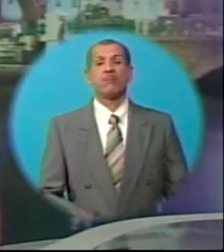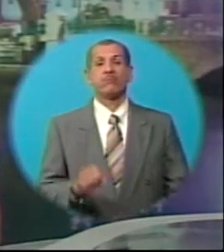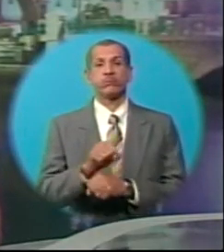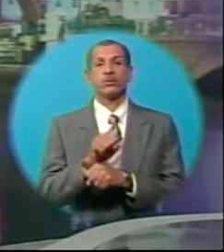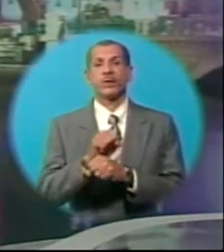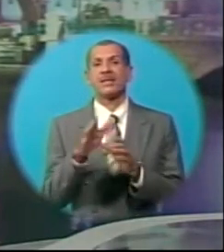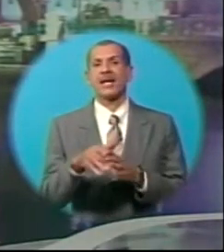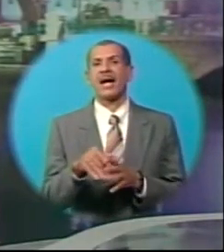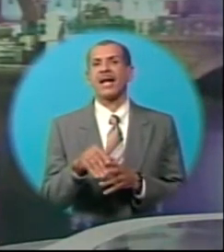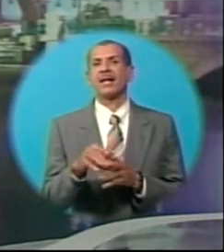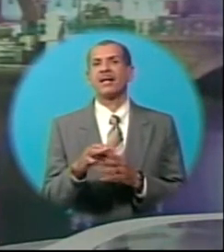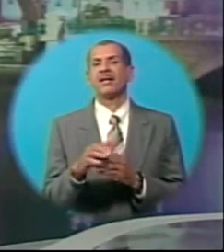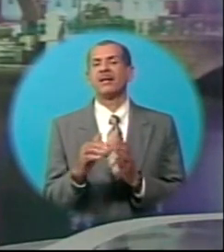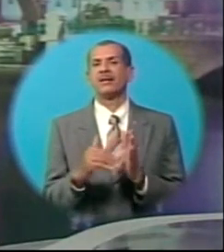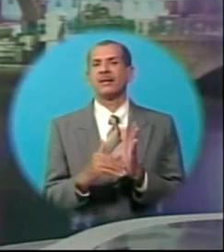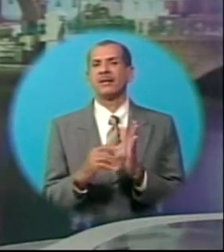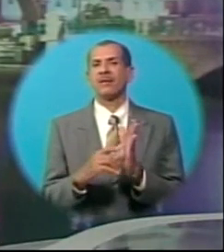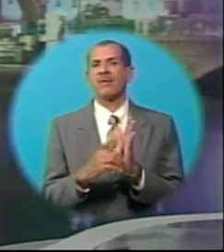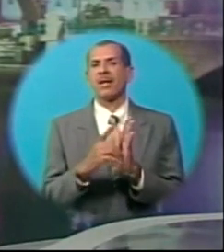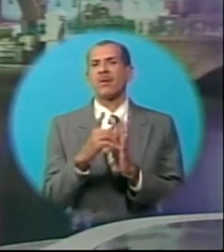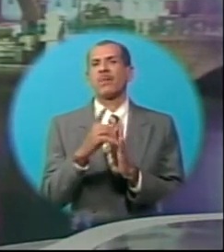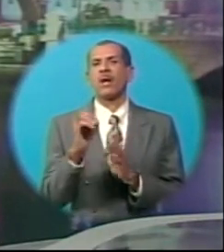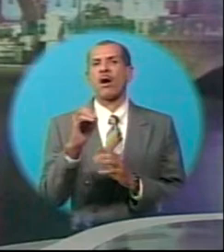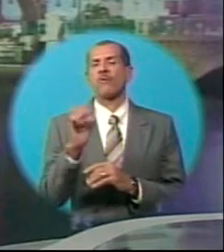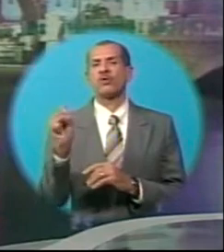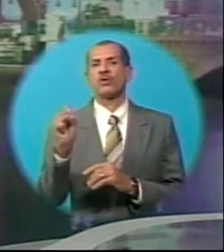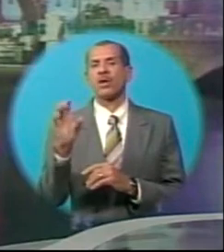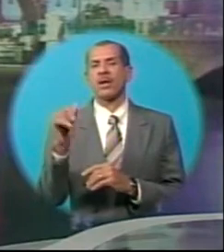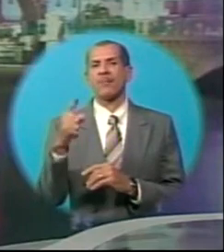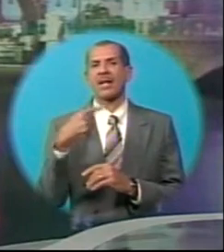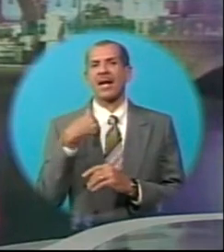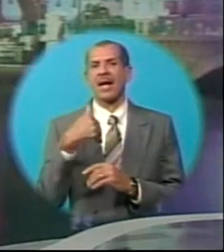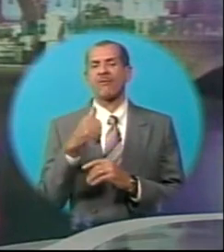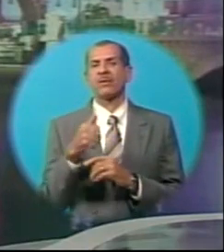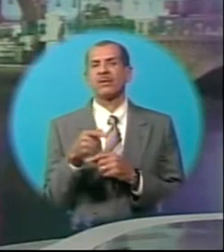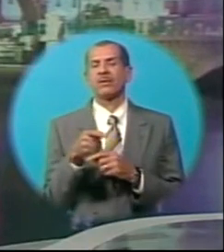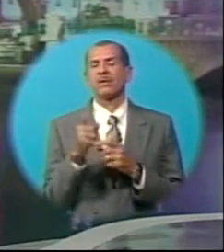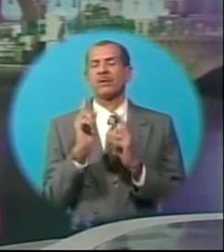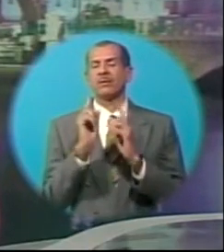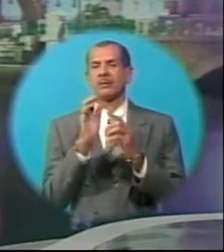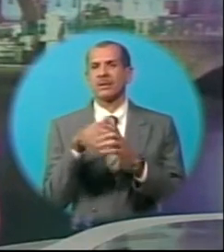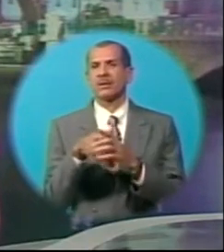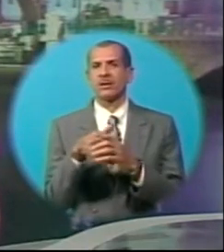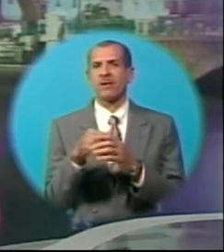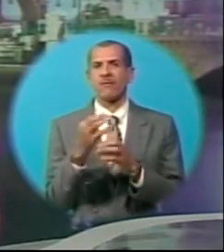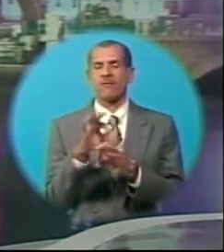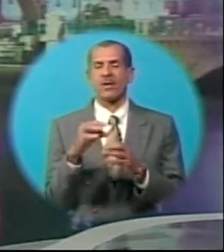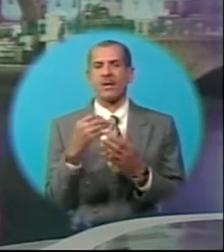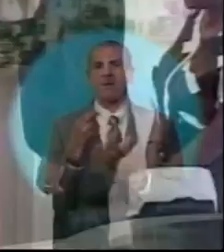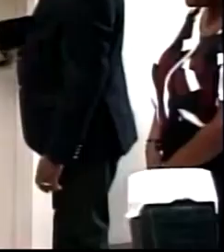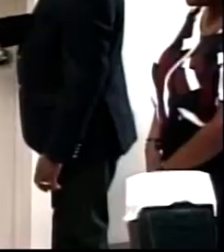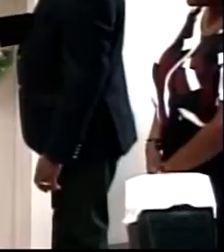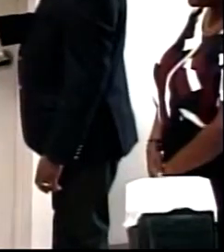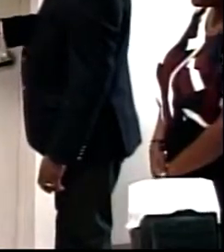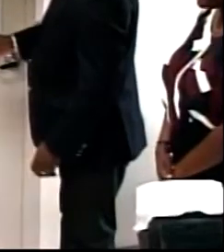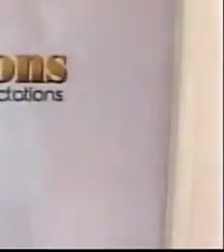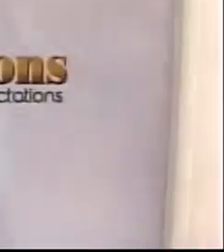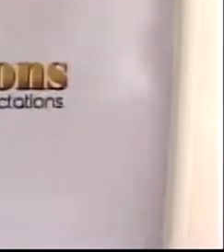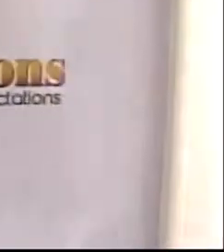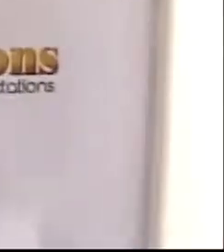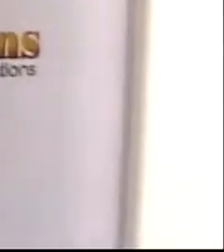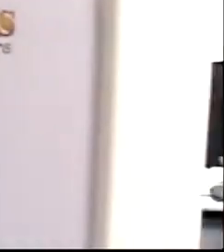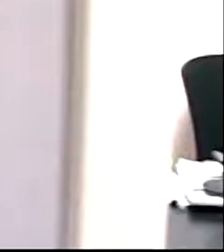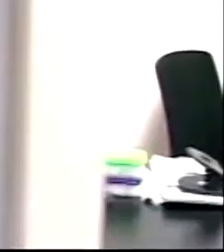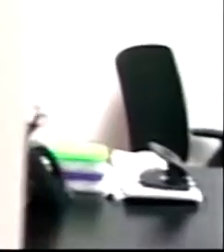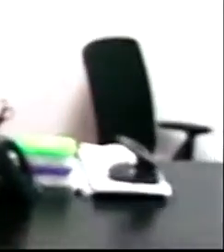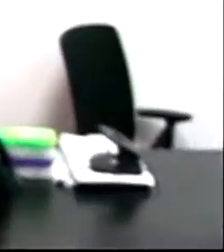Employees at a rapidly growing offshore company now have access to free medical services at work. The company CAM2 Solutions says